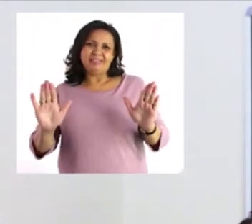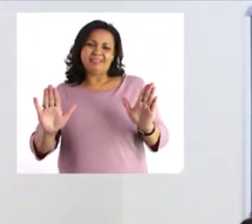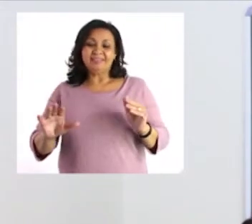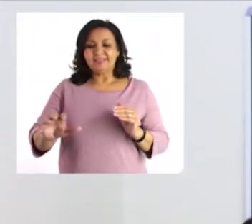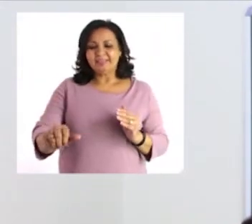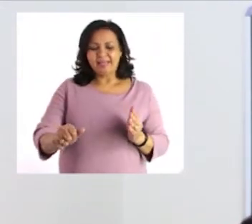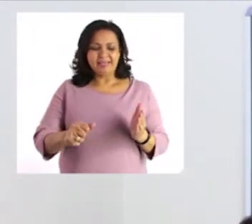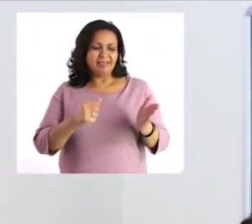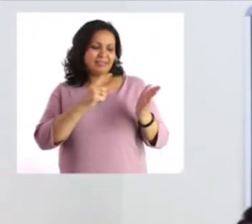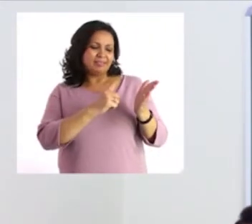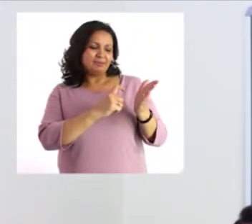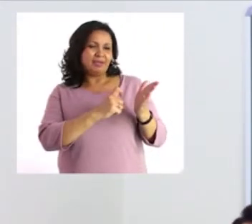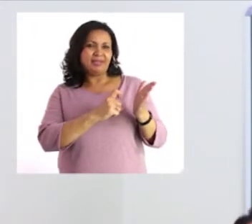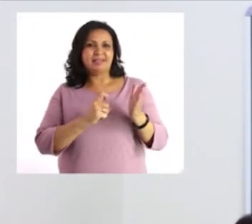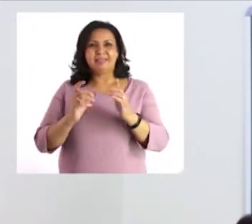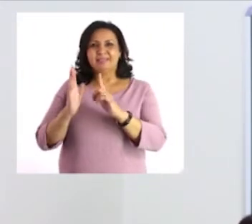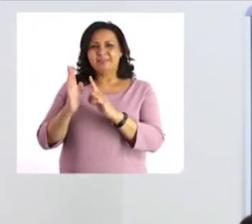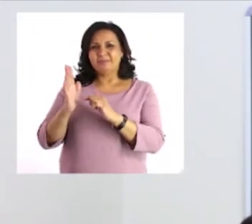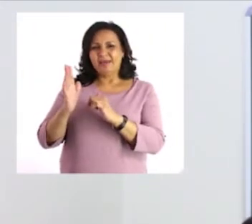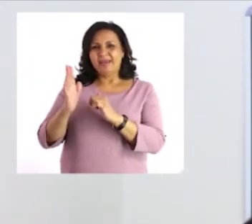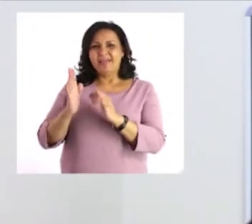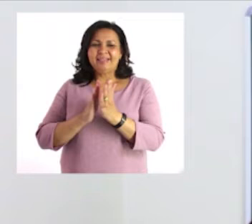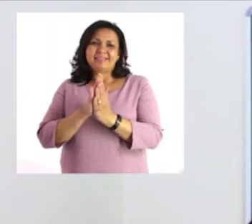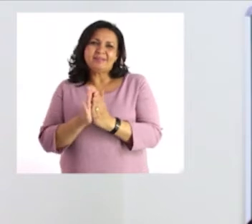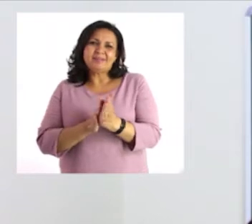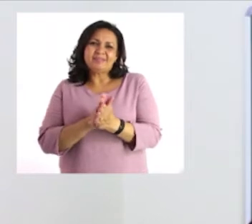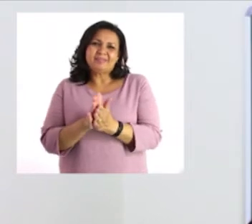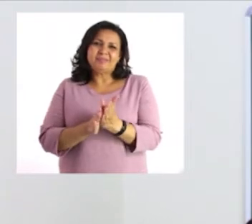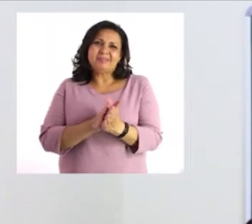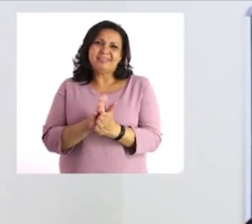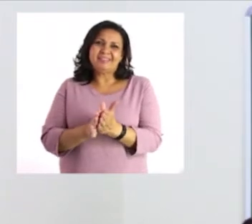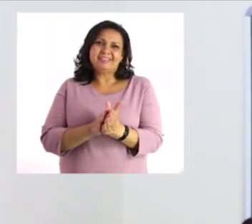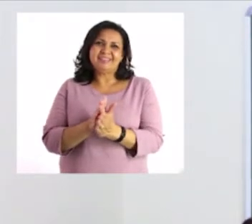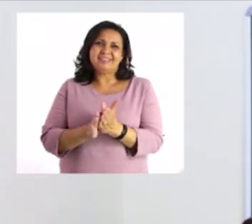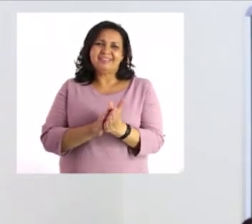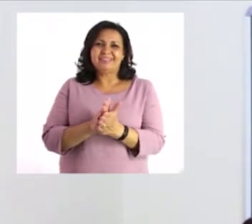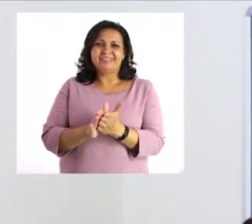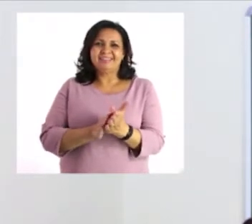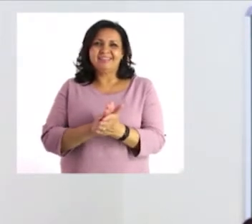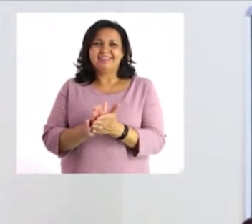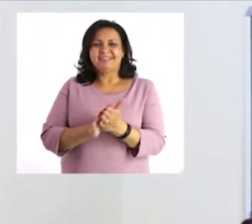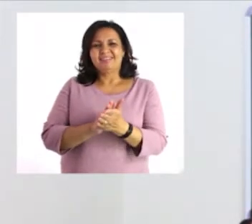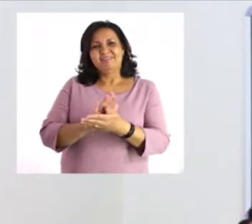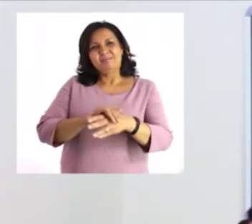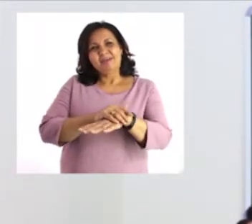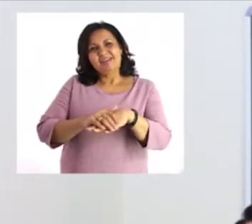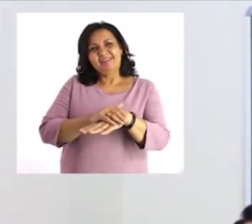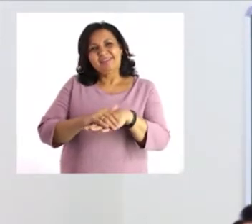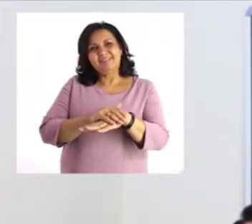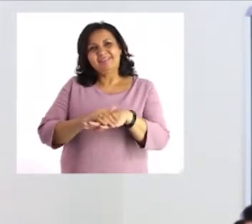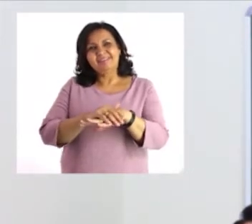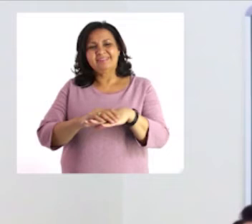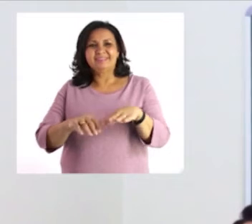We spray the sanitizer on the inside of our hands and we rub our hands together and we rub on the back side of